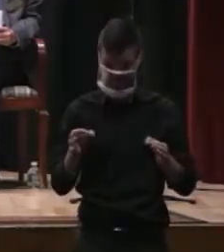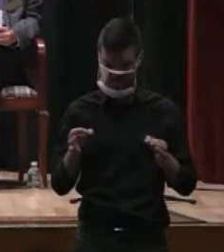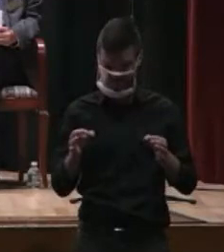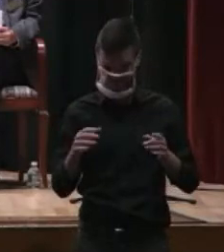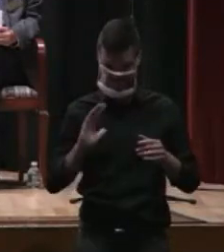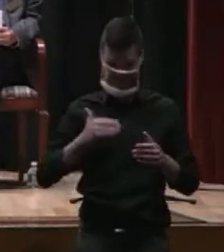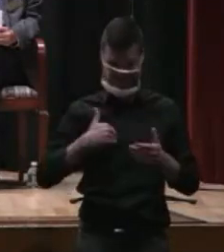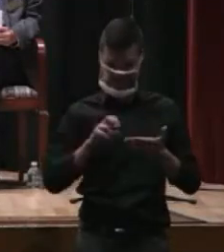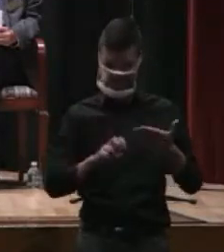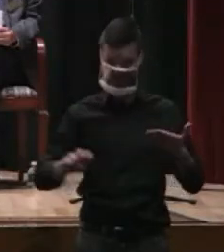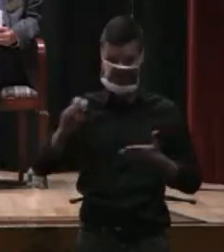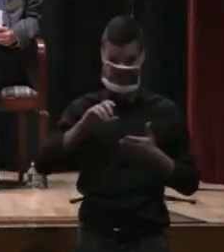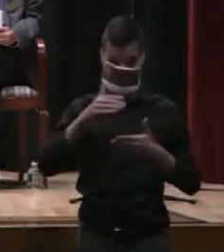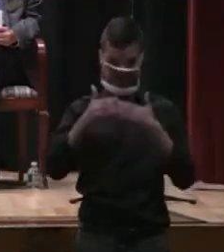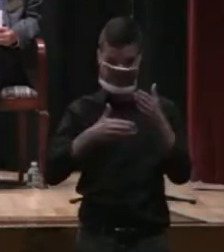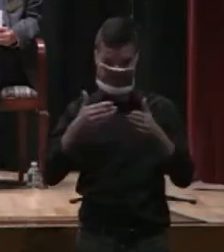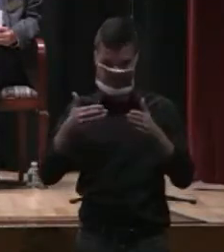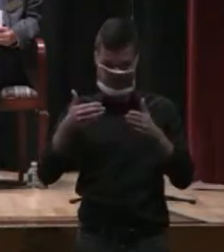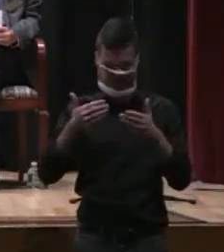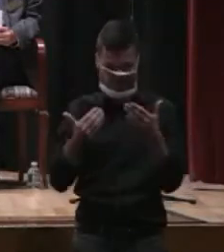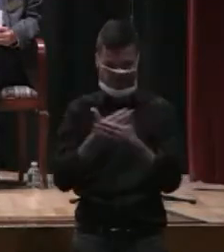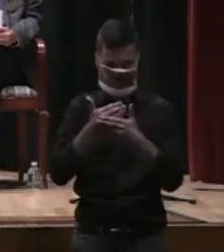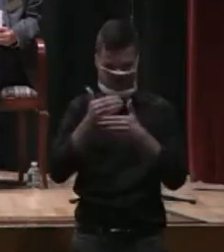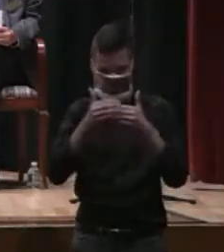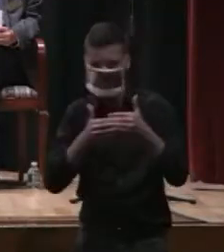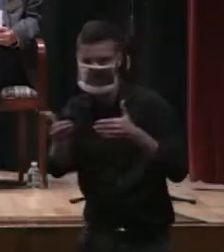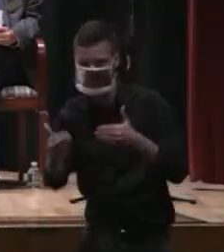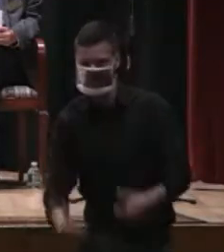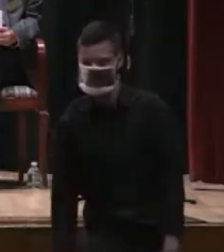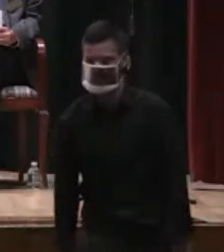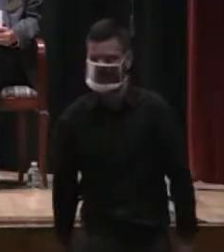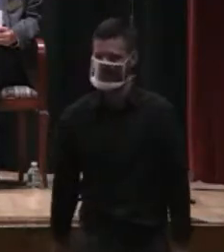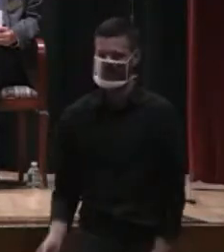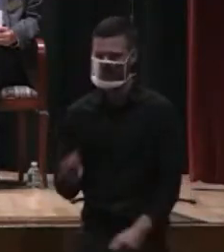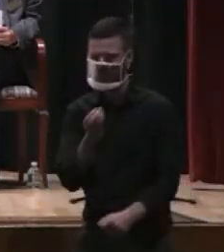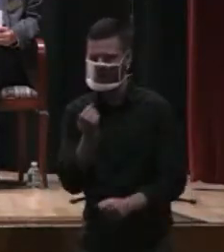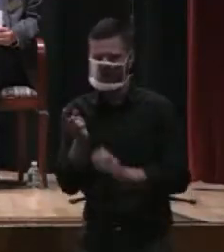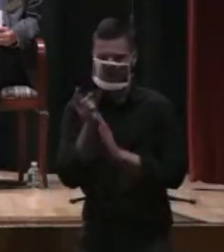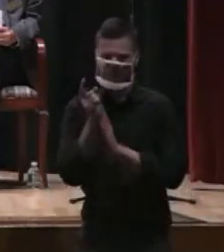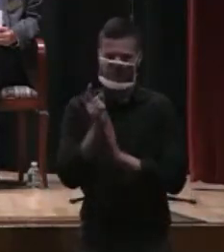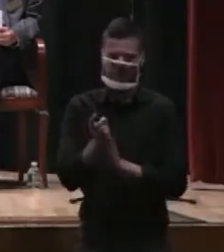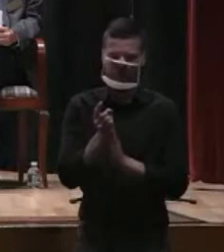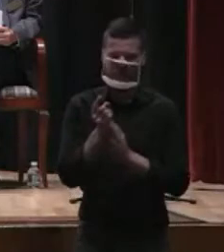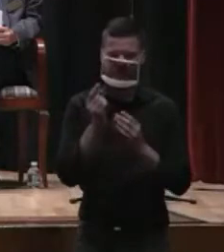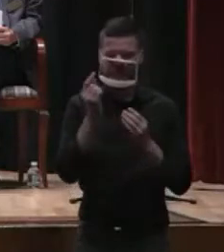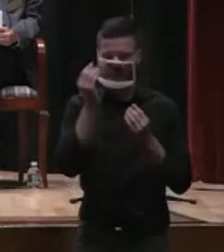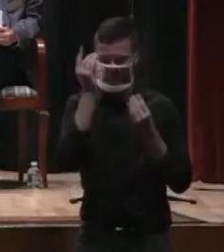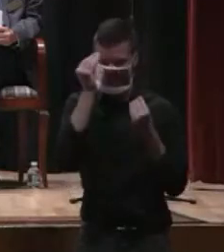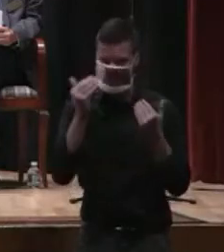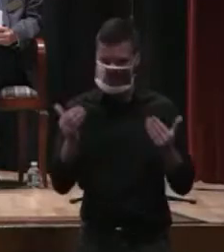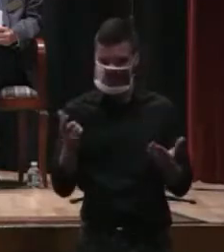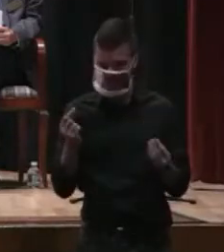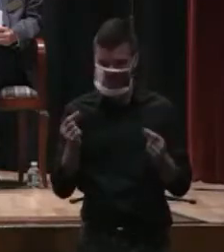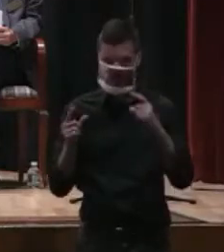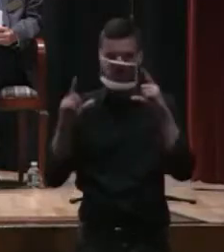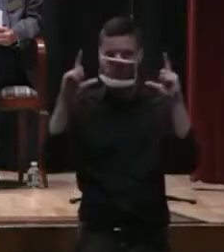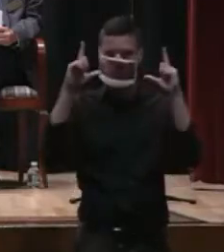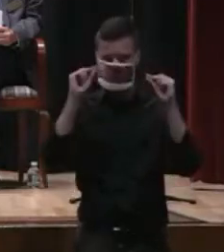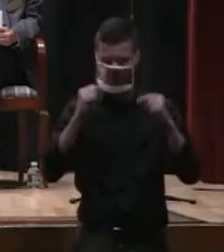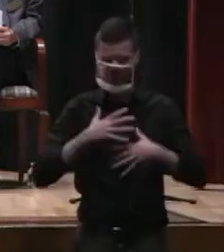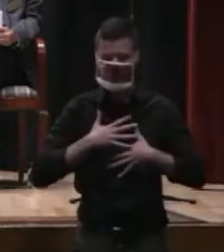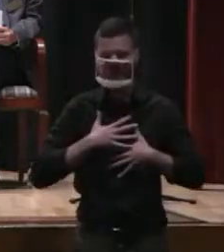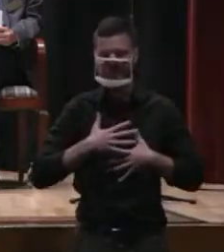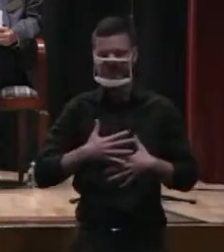A few seconds of transparency. Close your eyes and take a deep